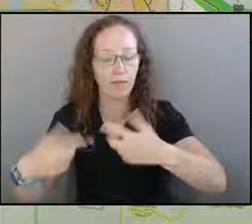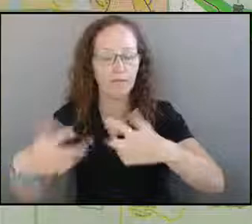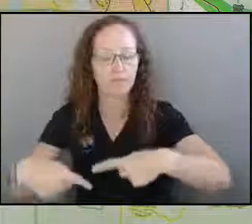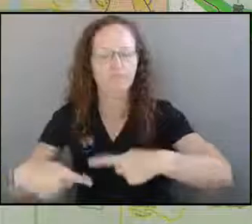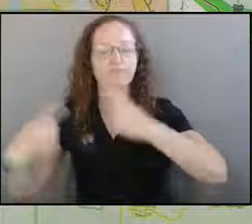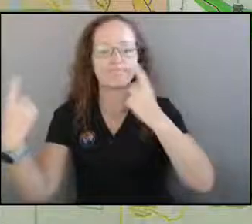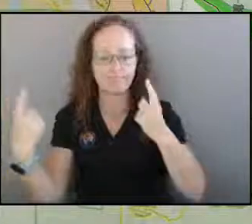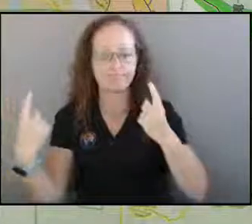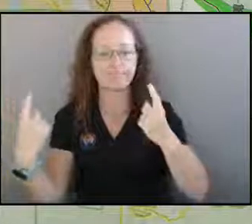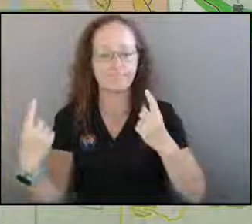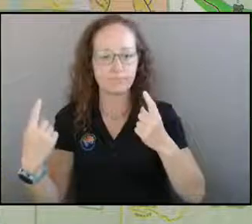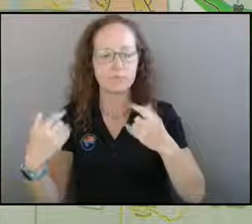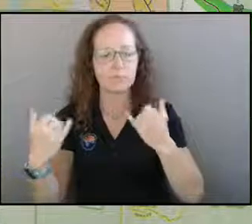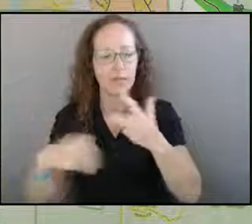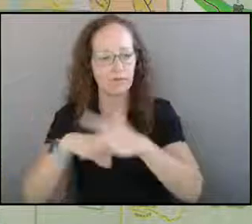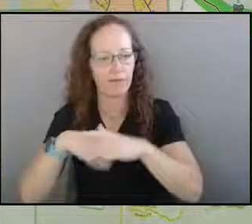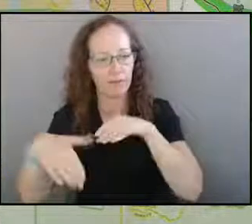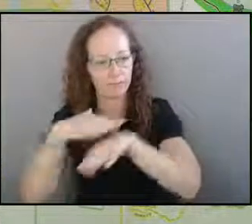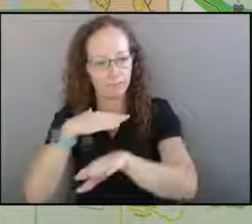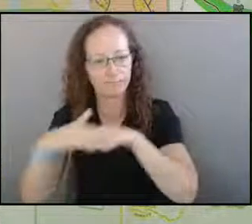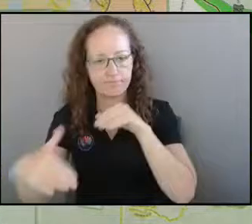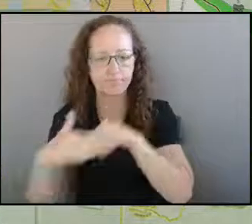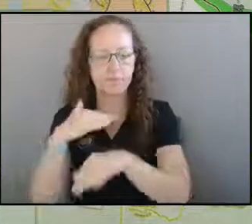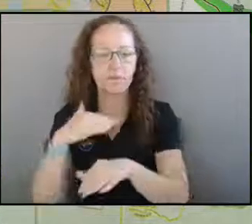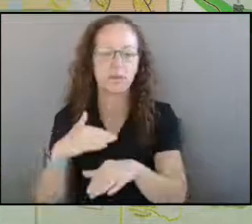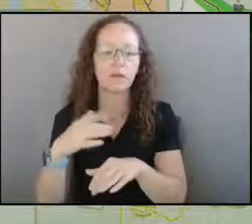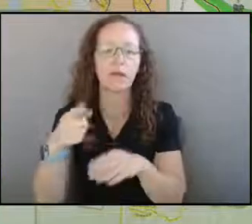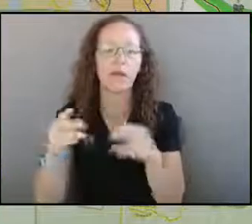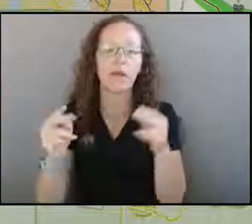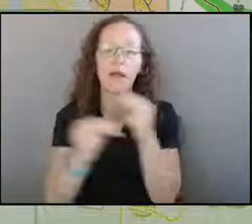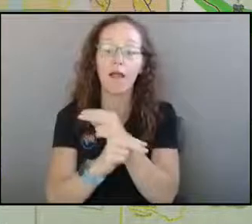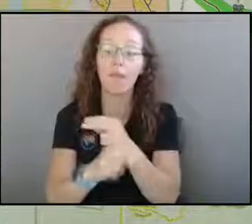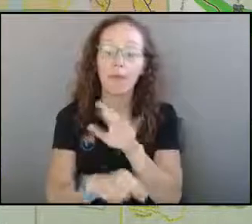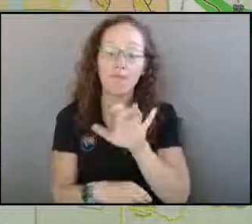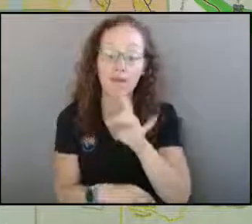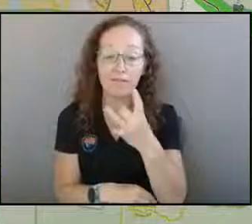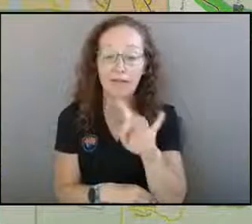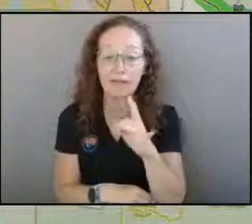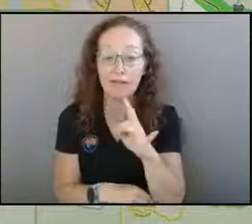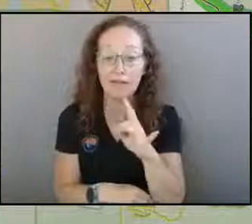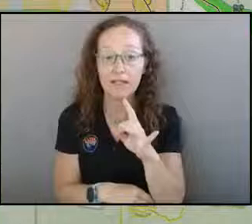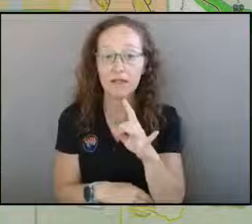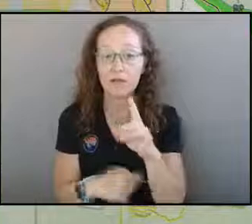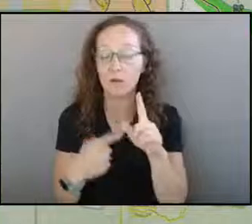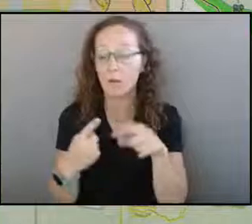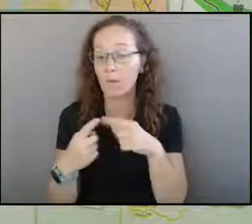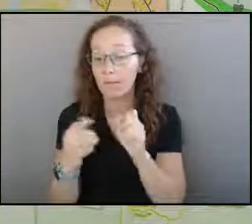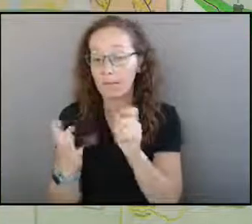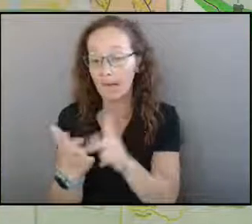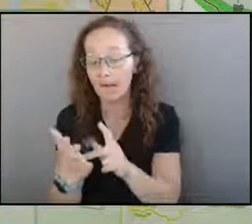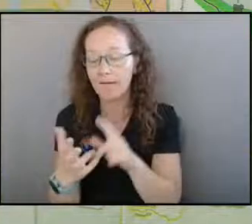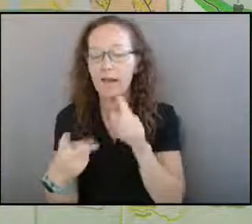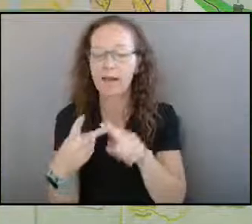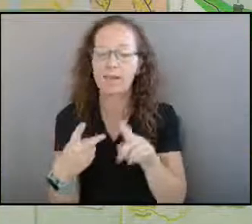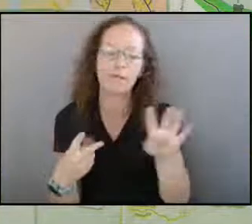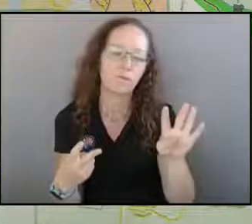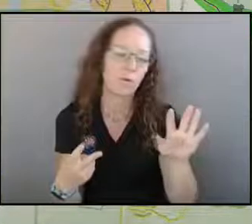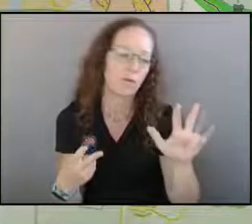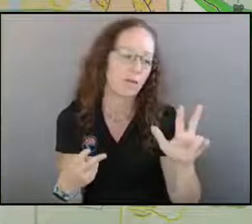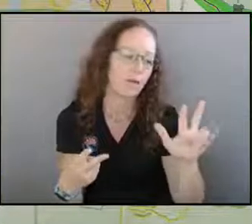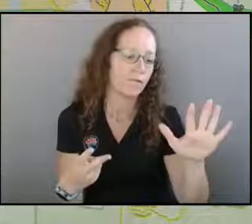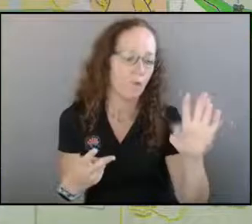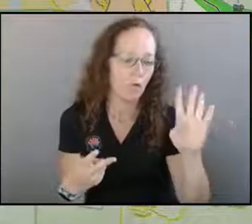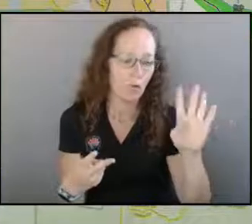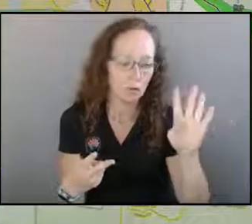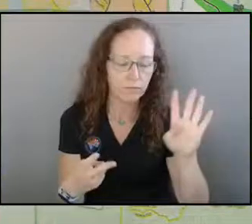If we get back onto Highway 518, we're going to go back to 434. Unfortunately, right now in this time, just